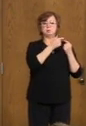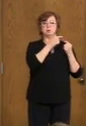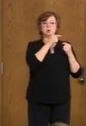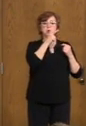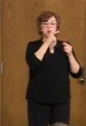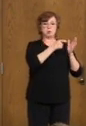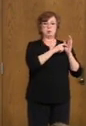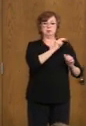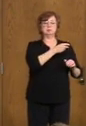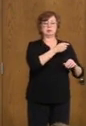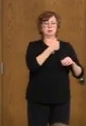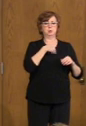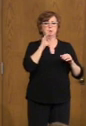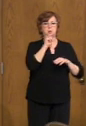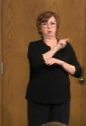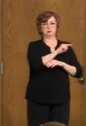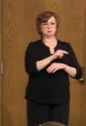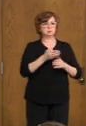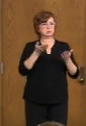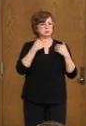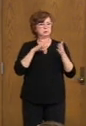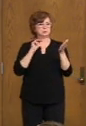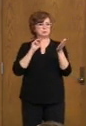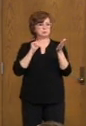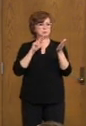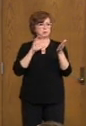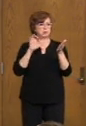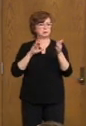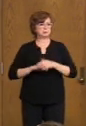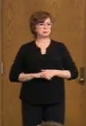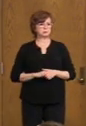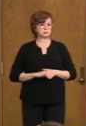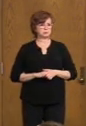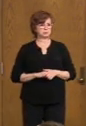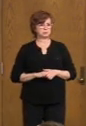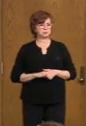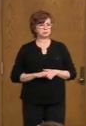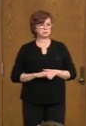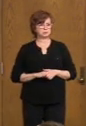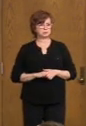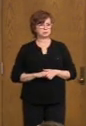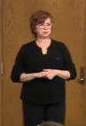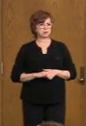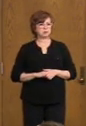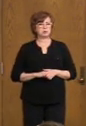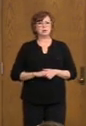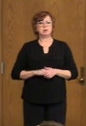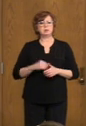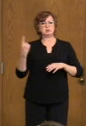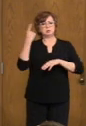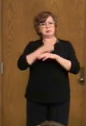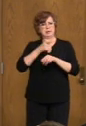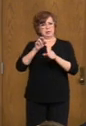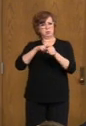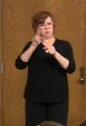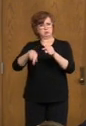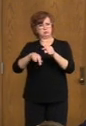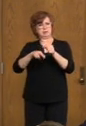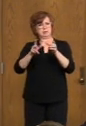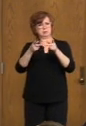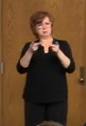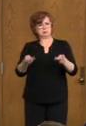We'll take another question in the room. Mark? Yes, we heard from residents of Capel House here in Regina today